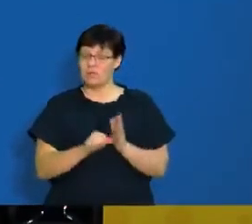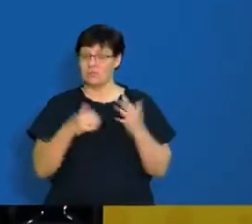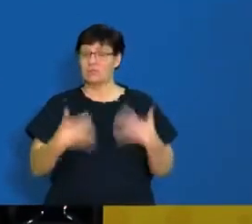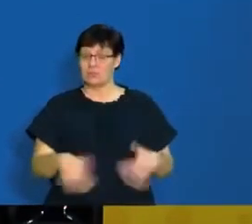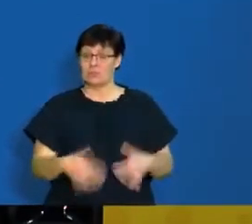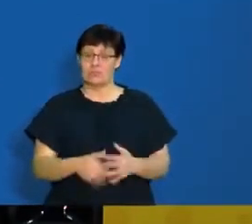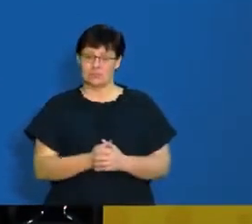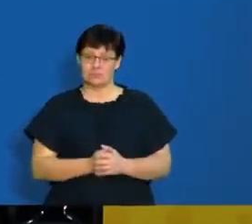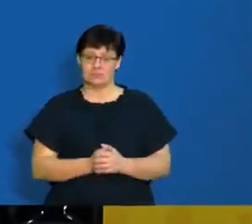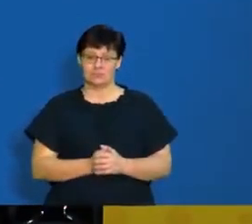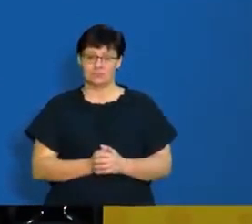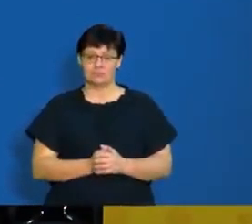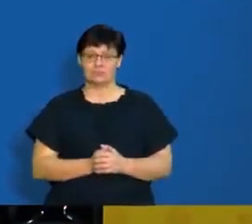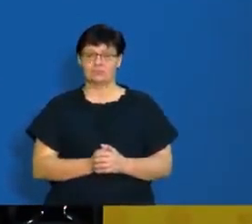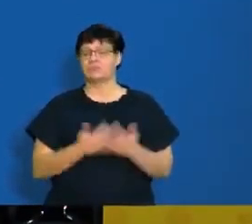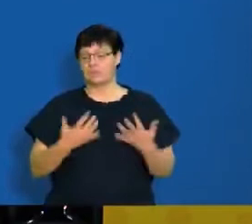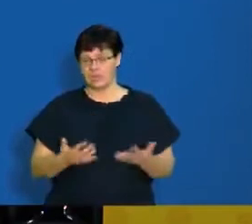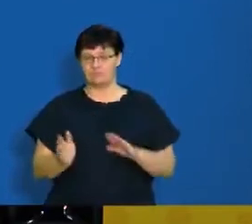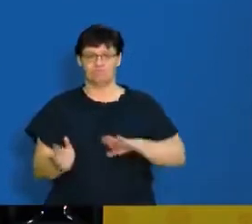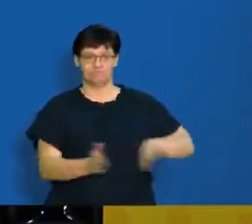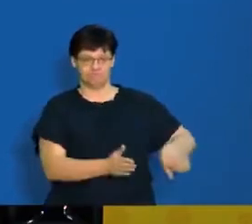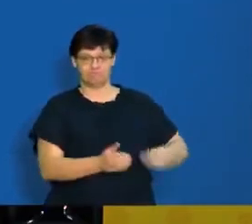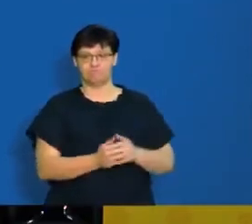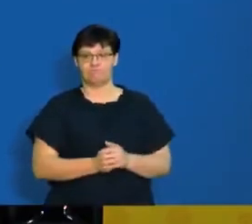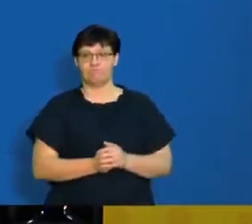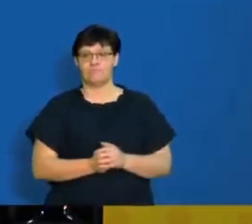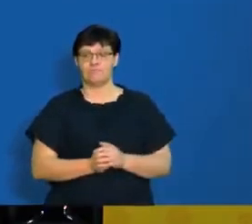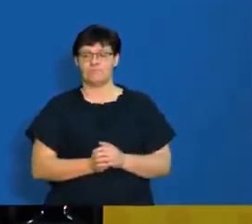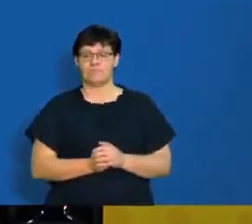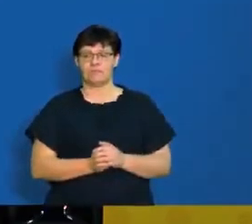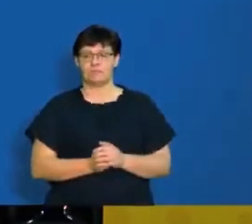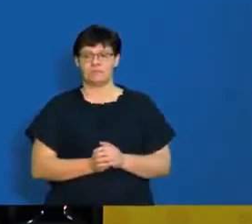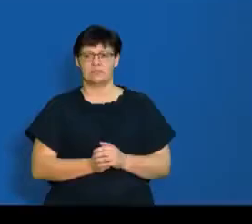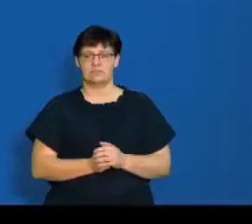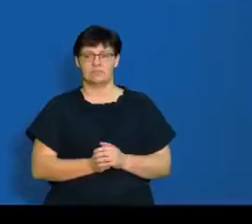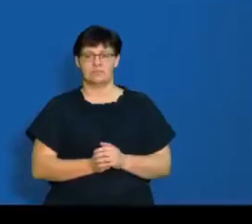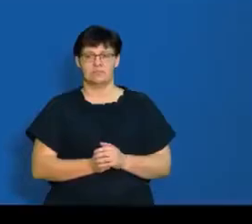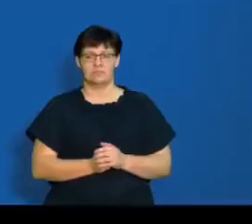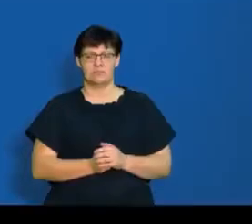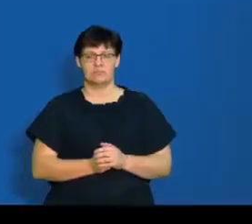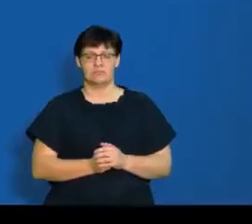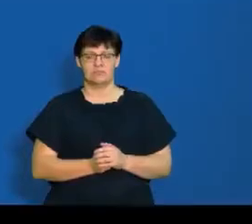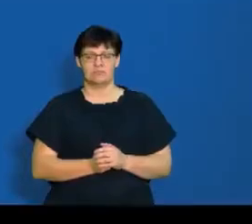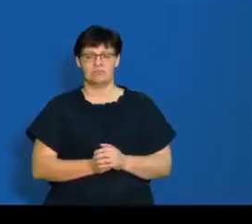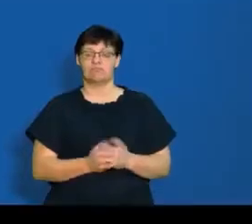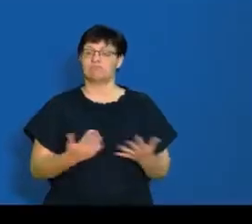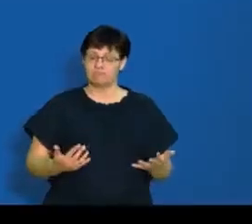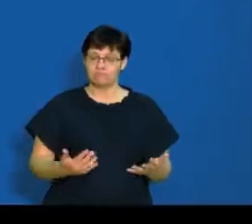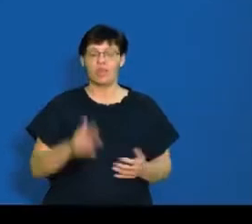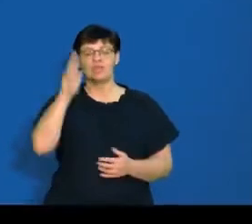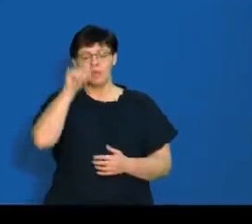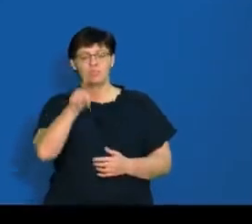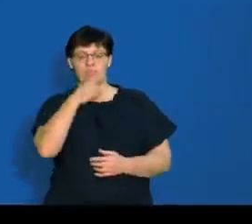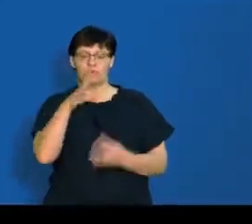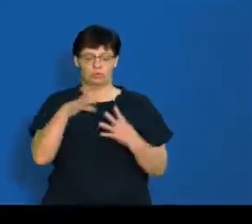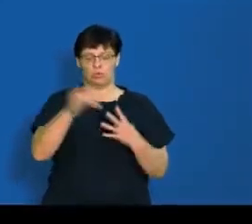important. Okay, now let's move on. So this is how you're supposed to make